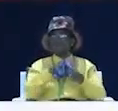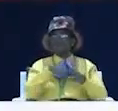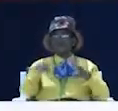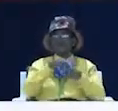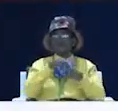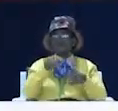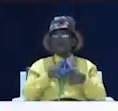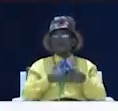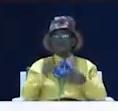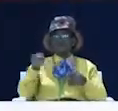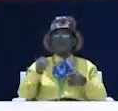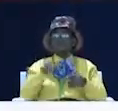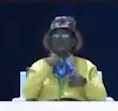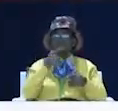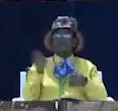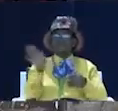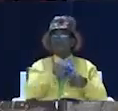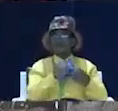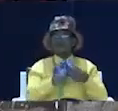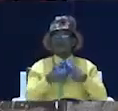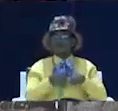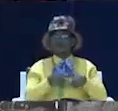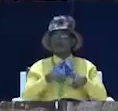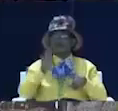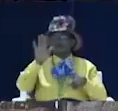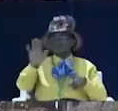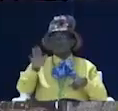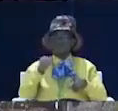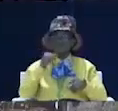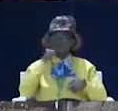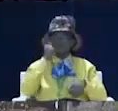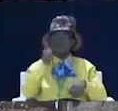next to you, your tomorrow will be all right.